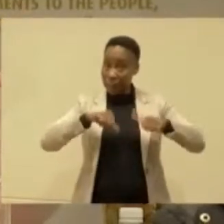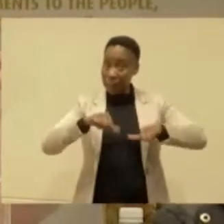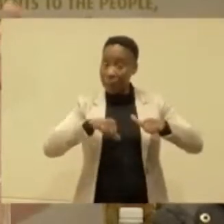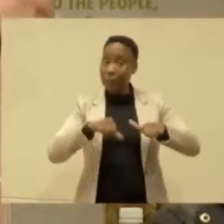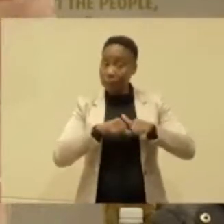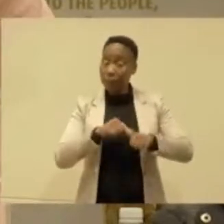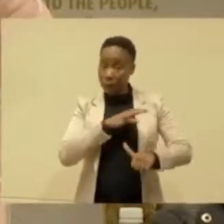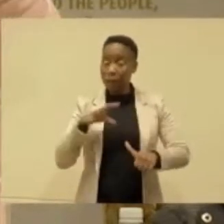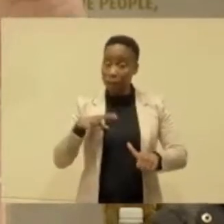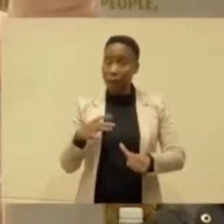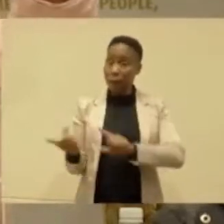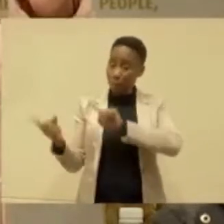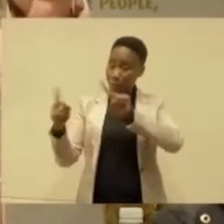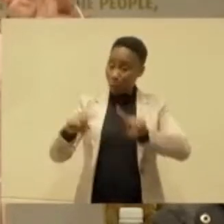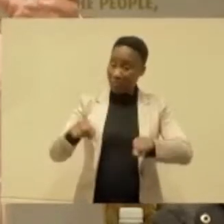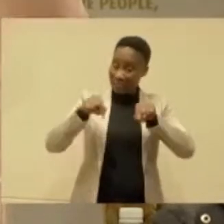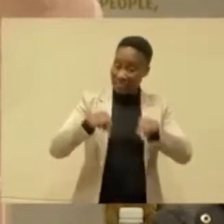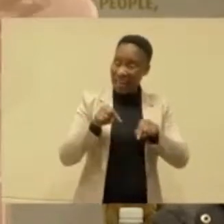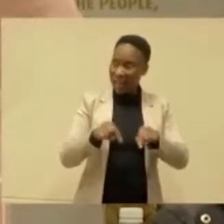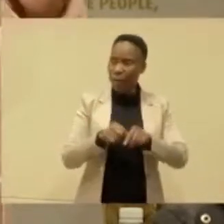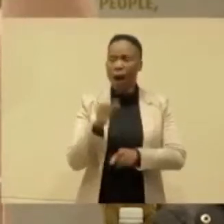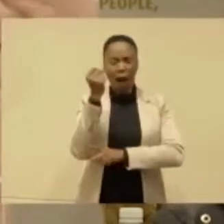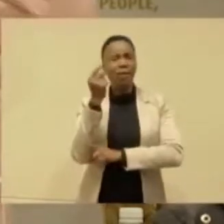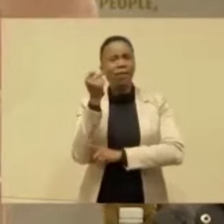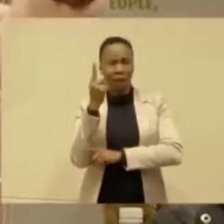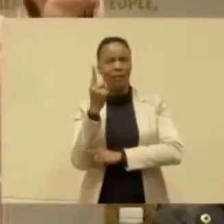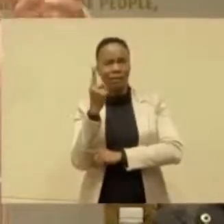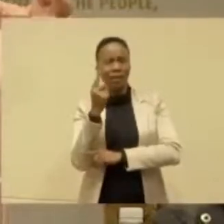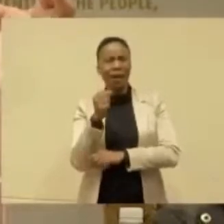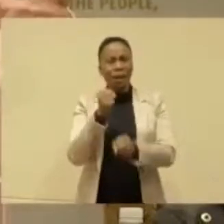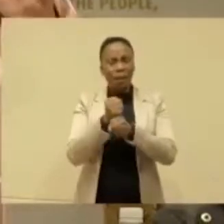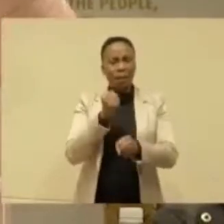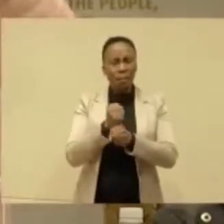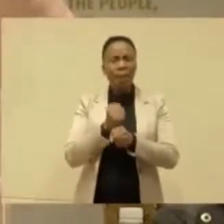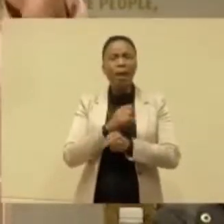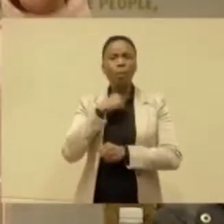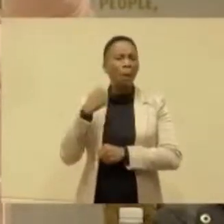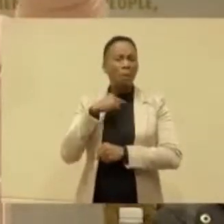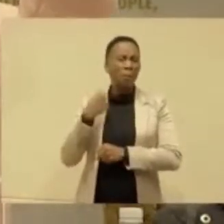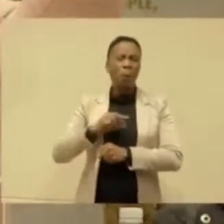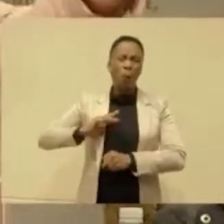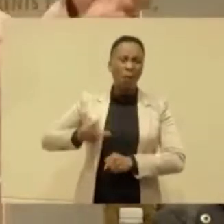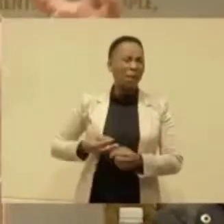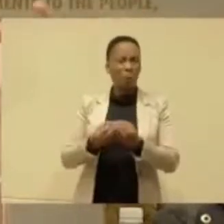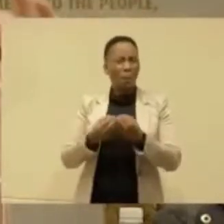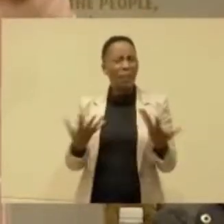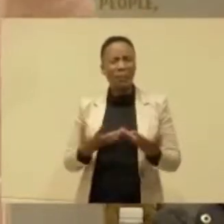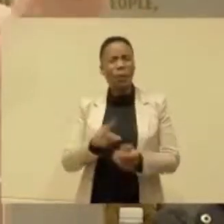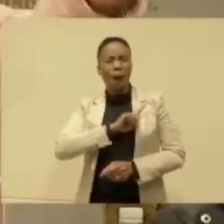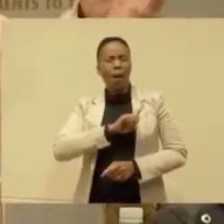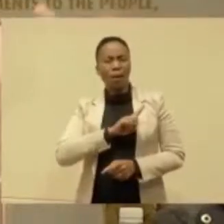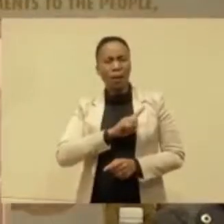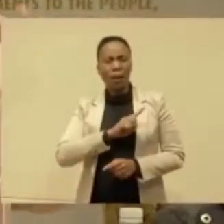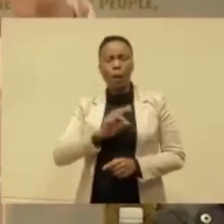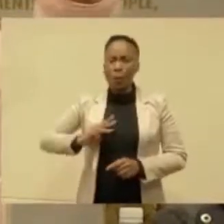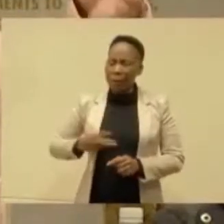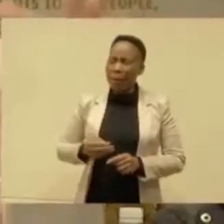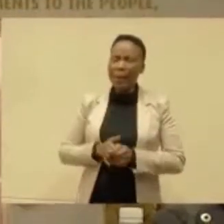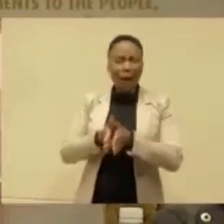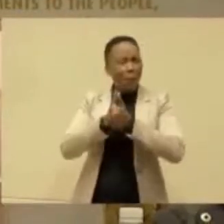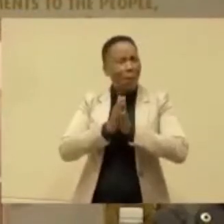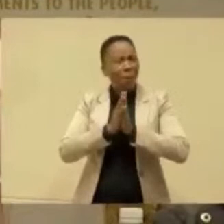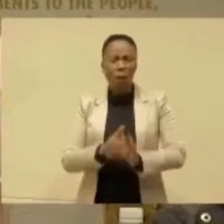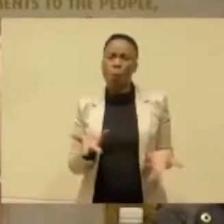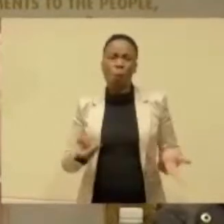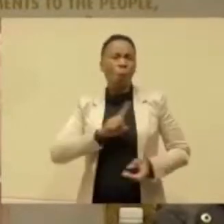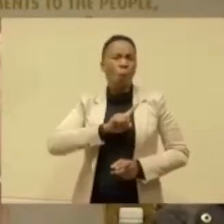them to understand what is the causes of famous science where so many women are killed who are killing them what is